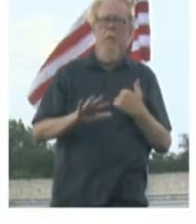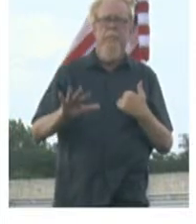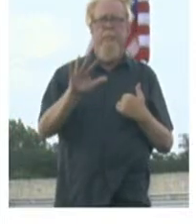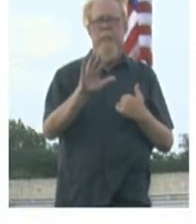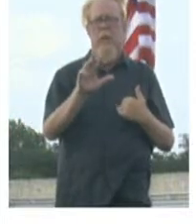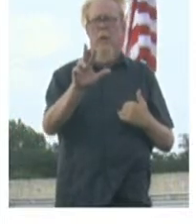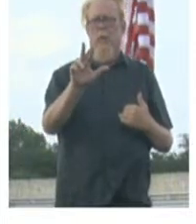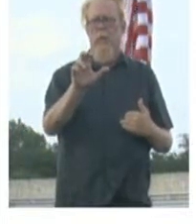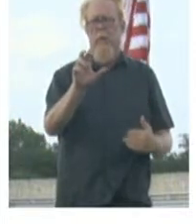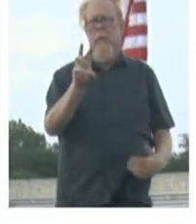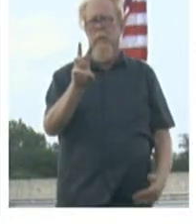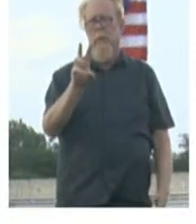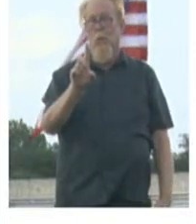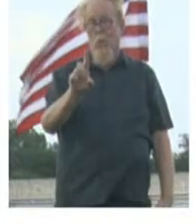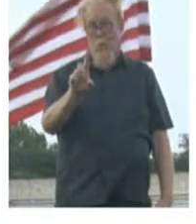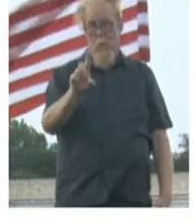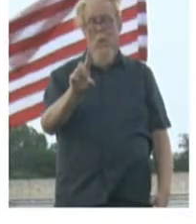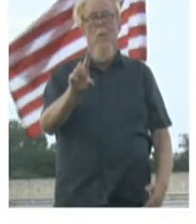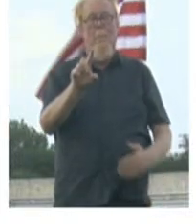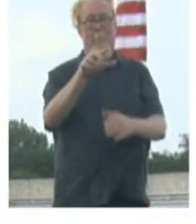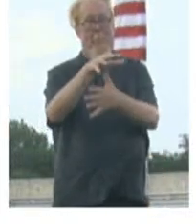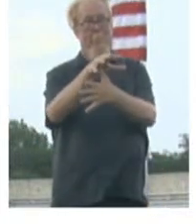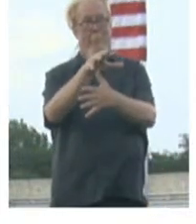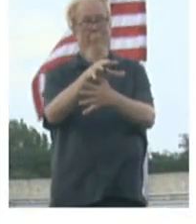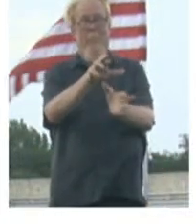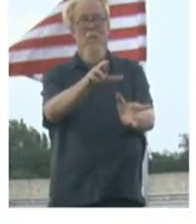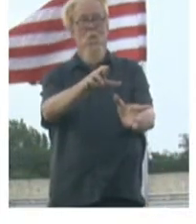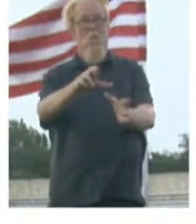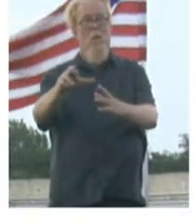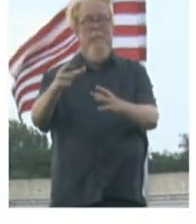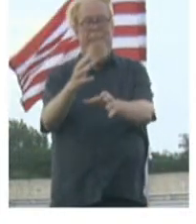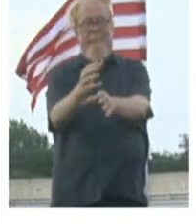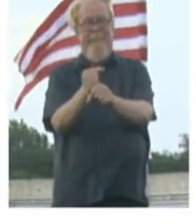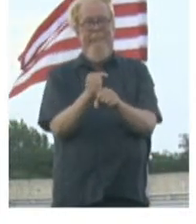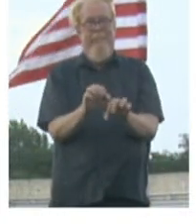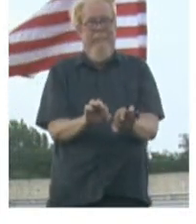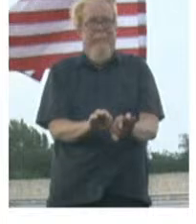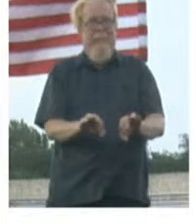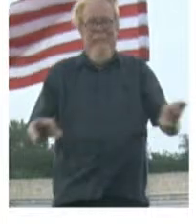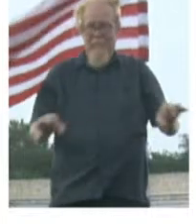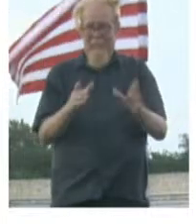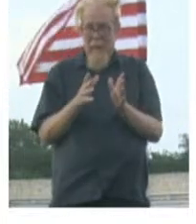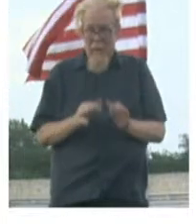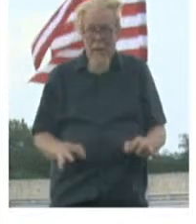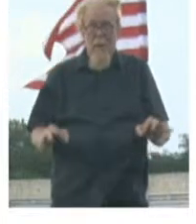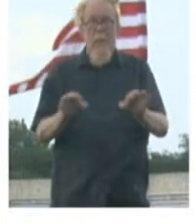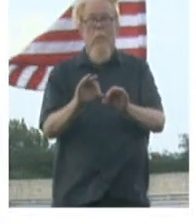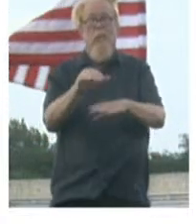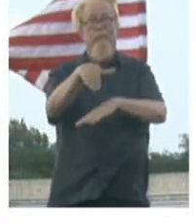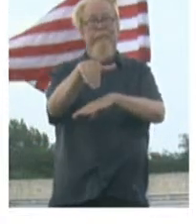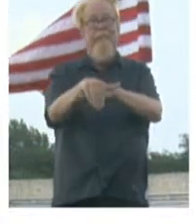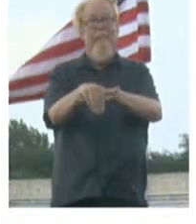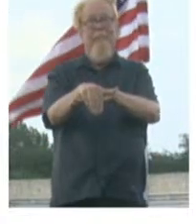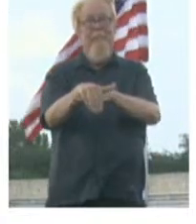361 seniors ready to get their high school diplomas. It's a big, big night.